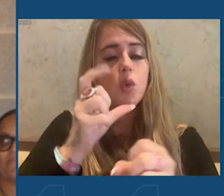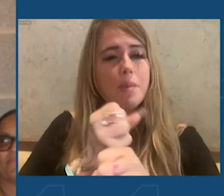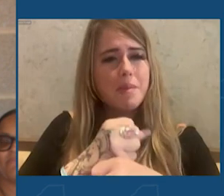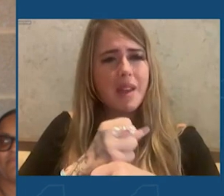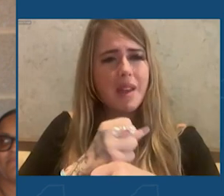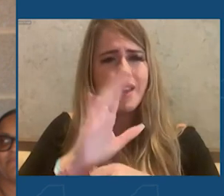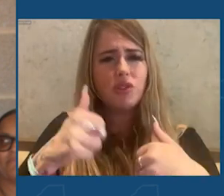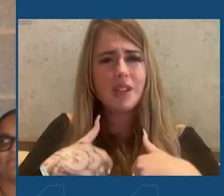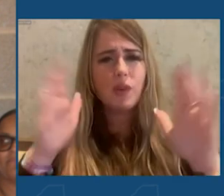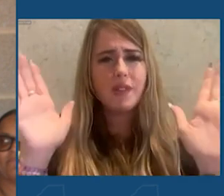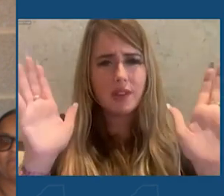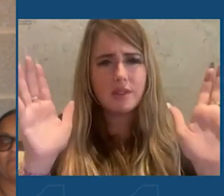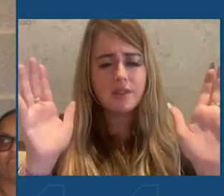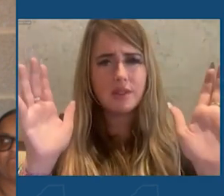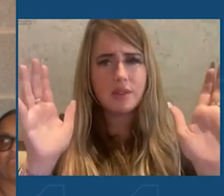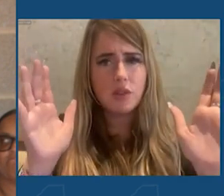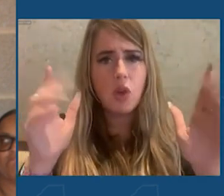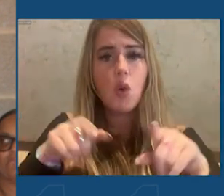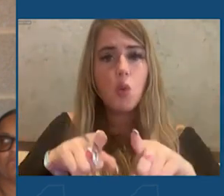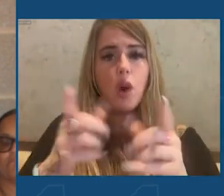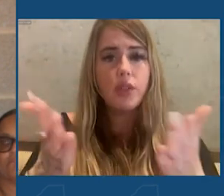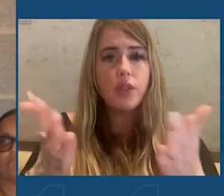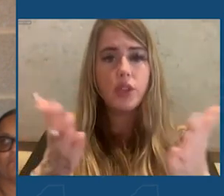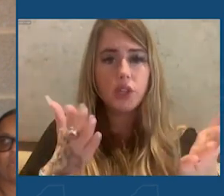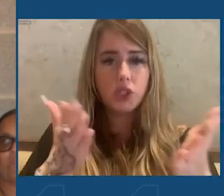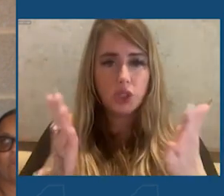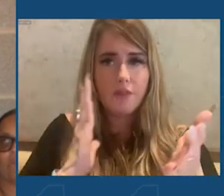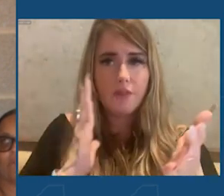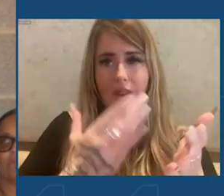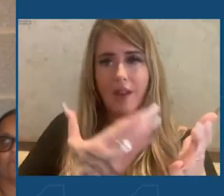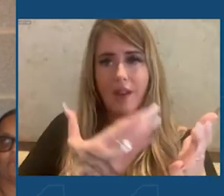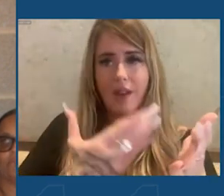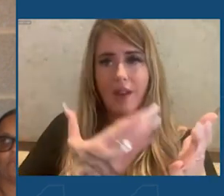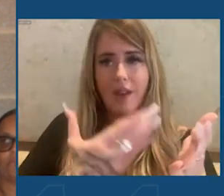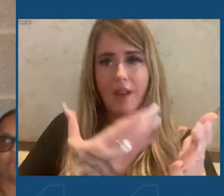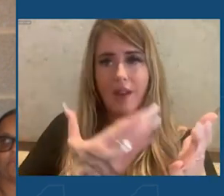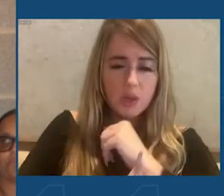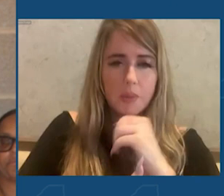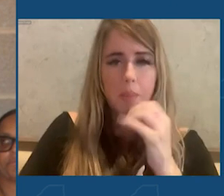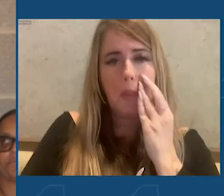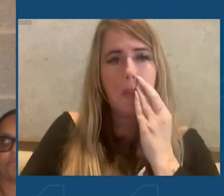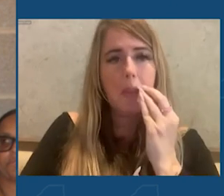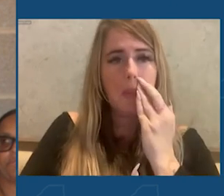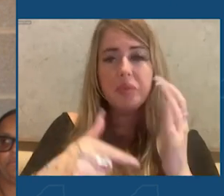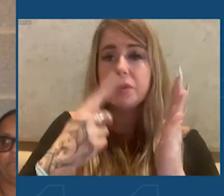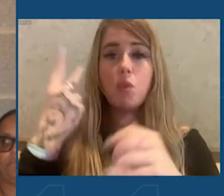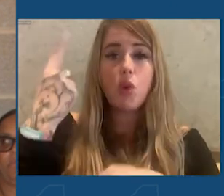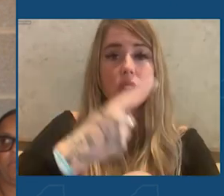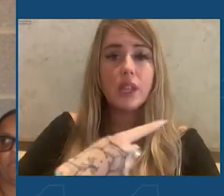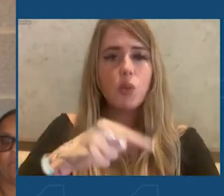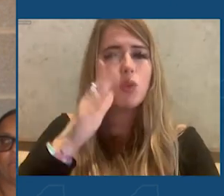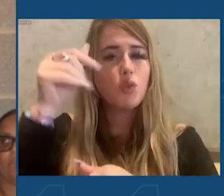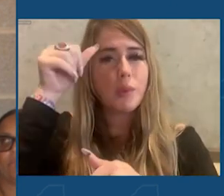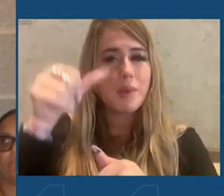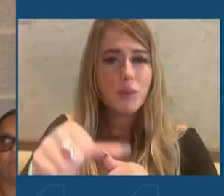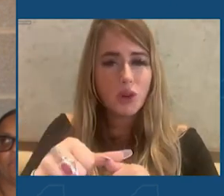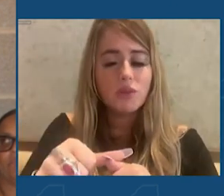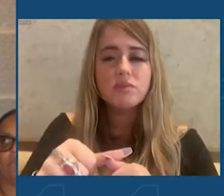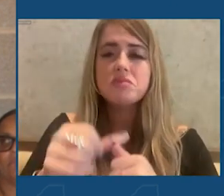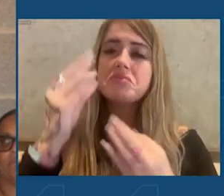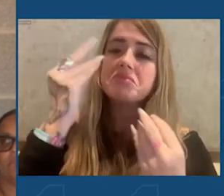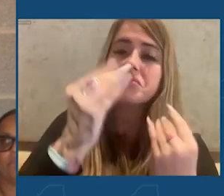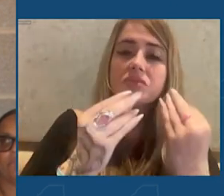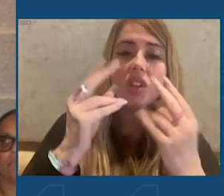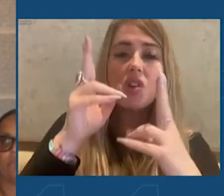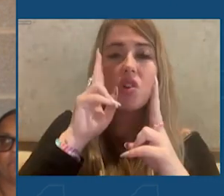sacrifice while serving our great nation. On this Memorial Day, we remember, we reflect, and